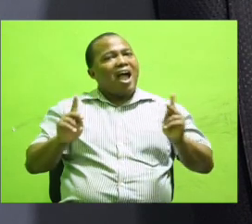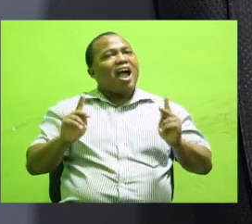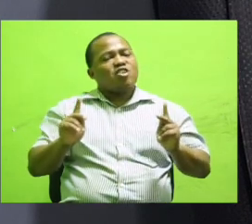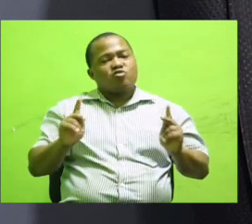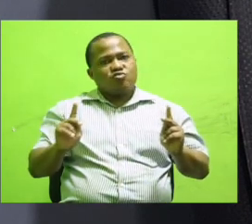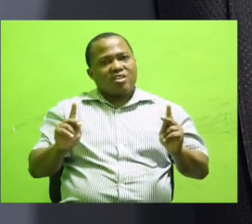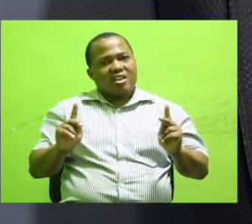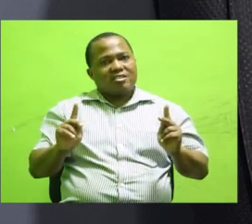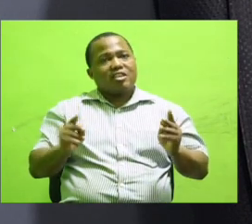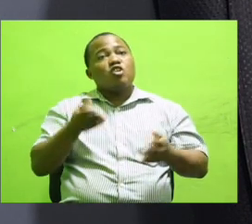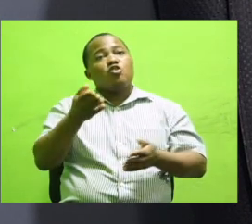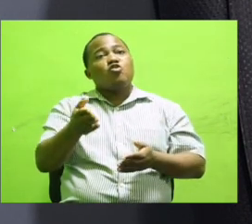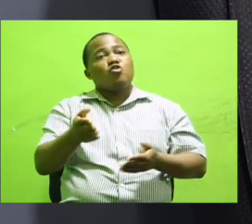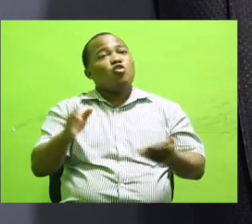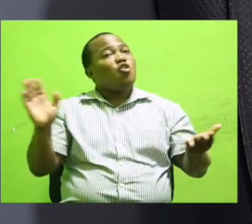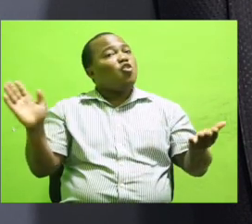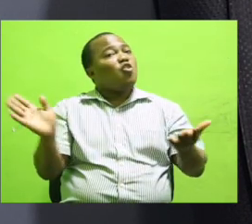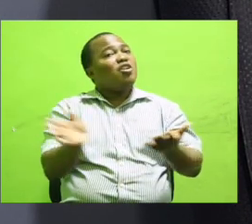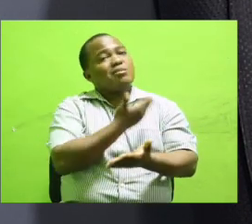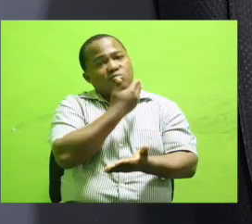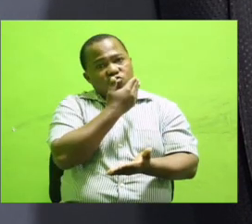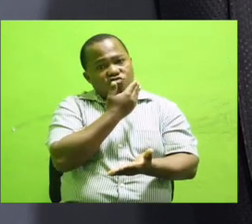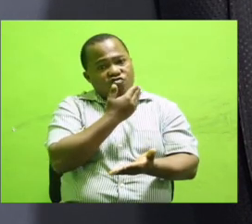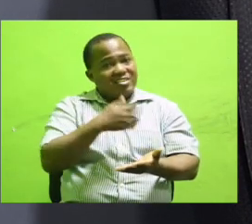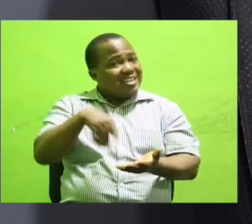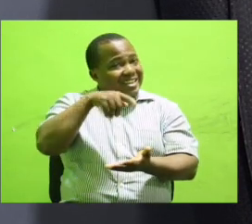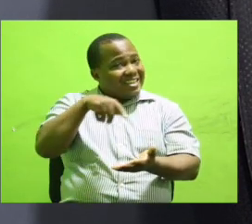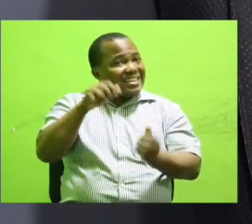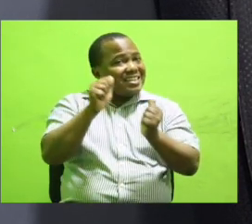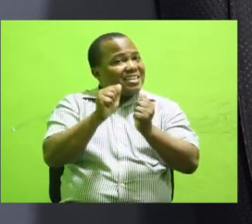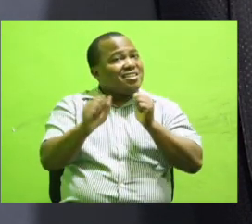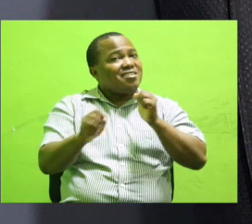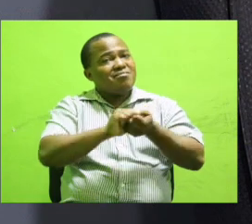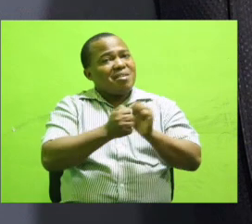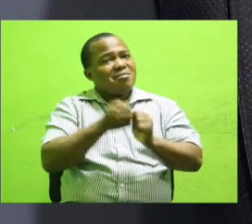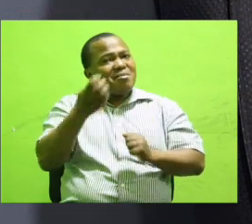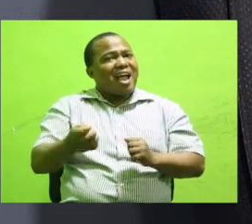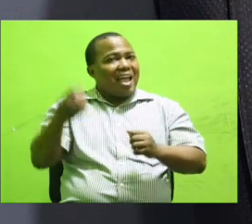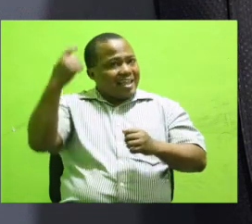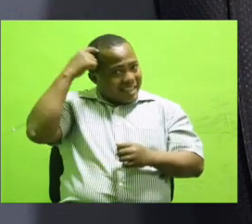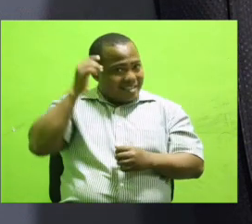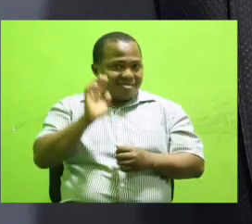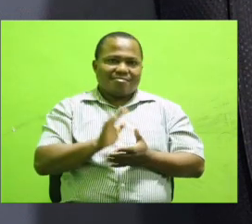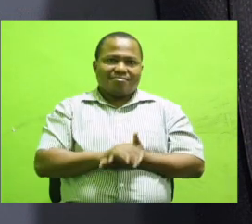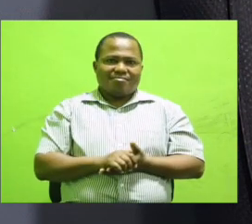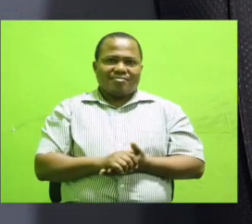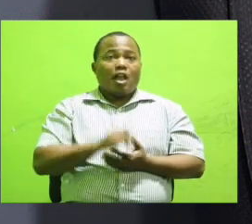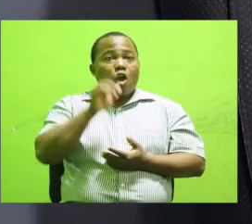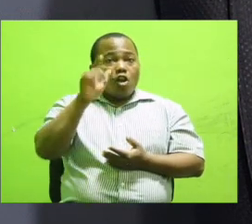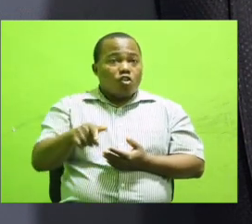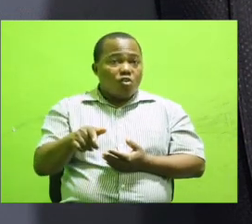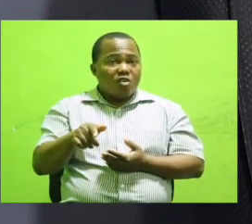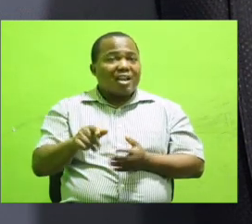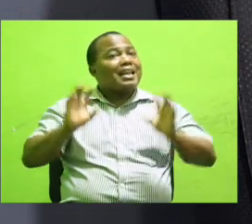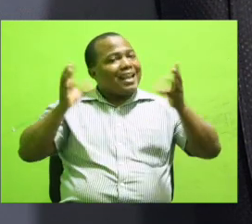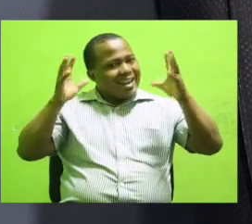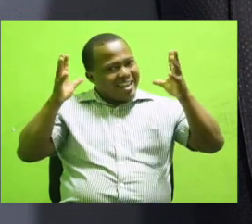remove this notion from the head. You should actually tell them that you can live a long